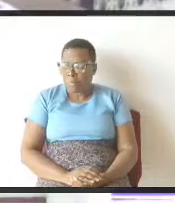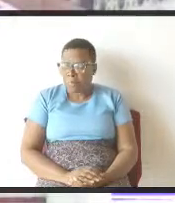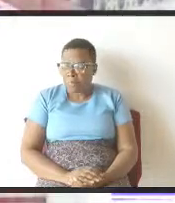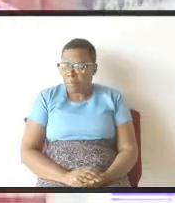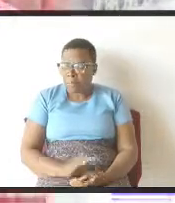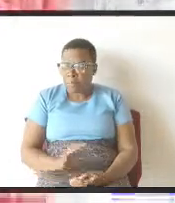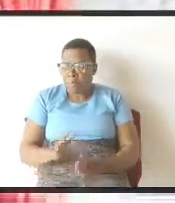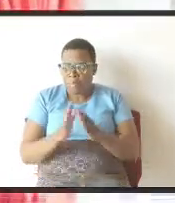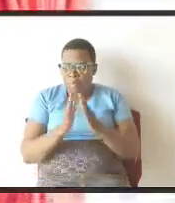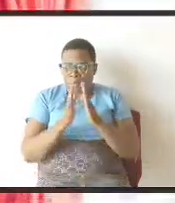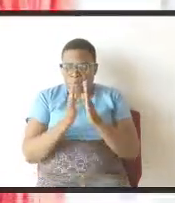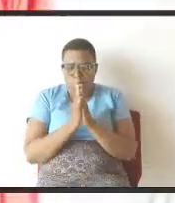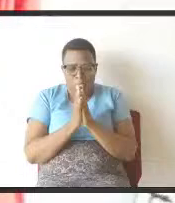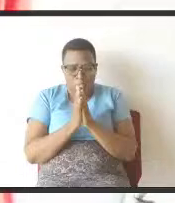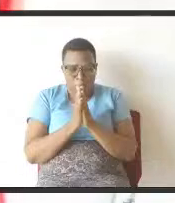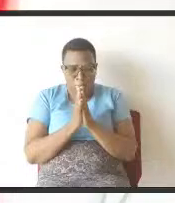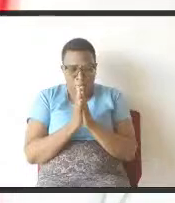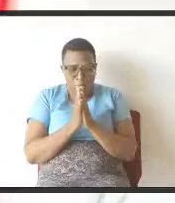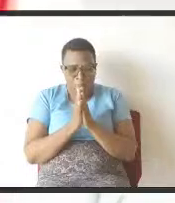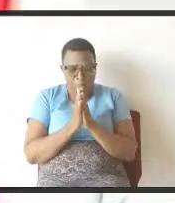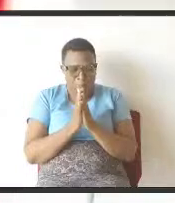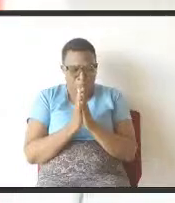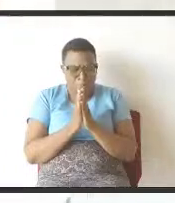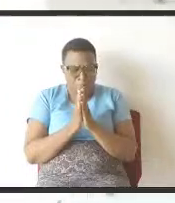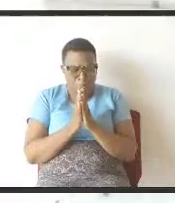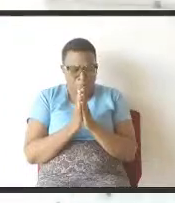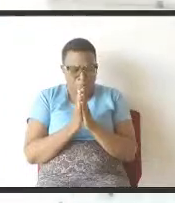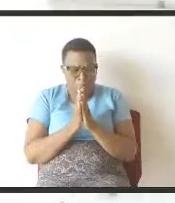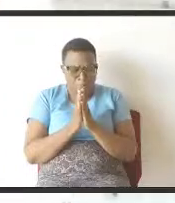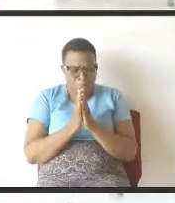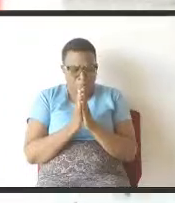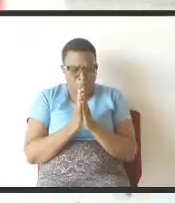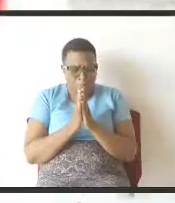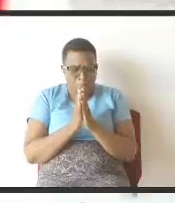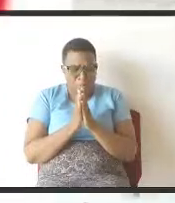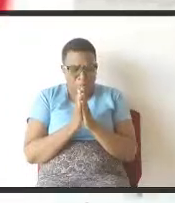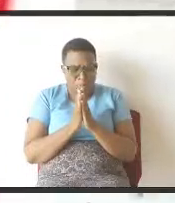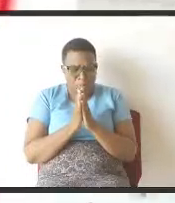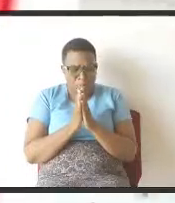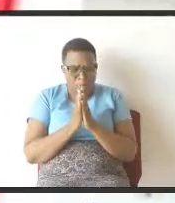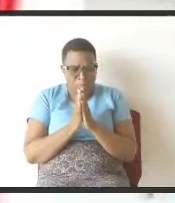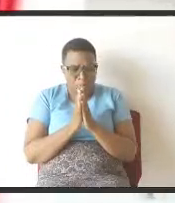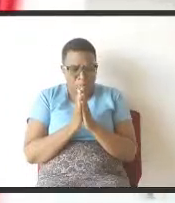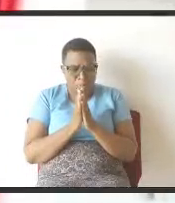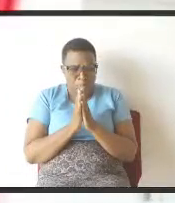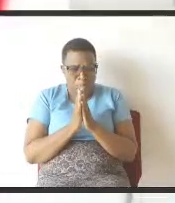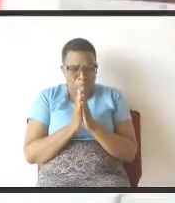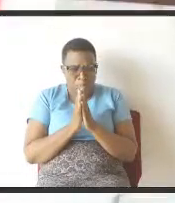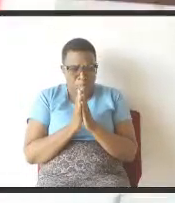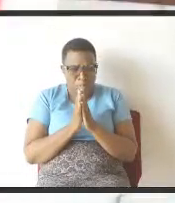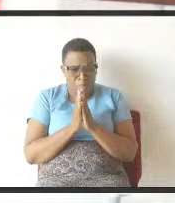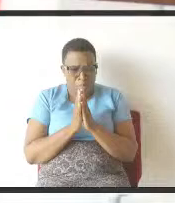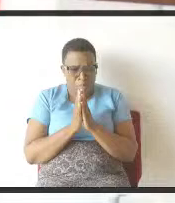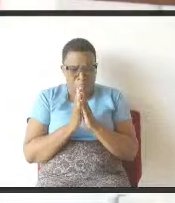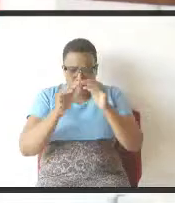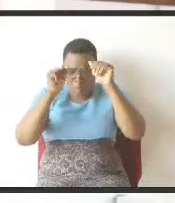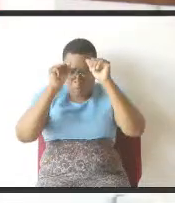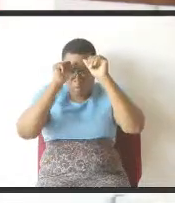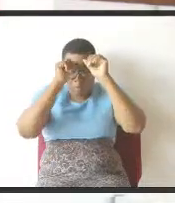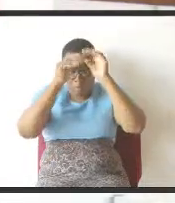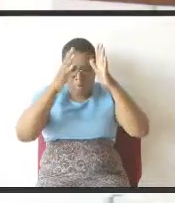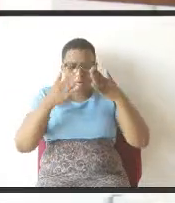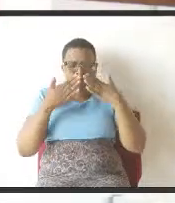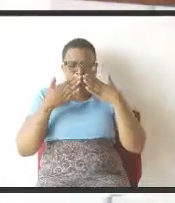Let's pray with the children at this time. Everybody looking right. Okay. Father, we thank you